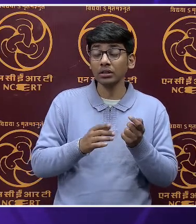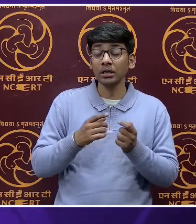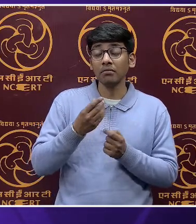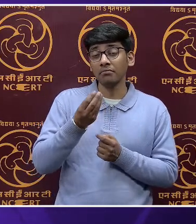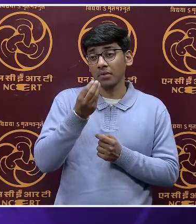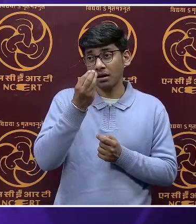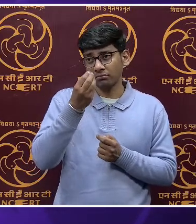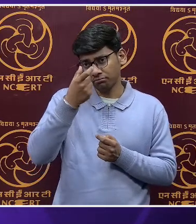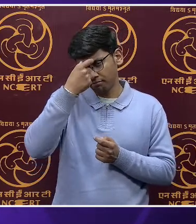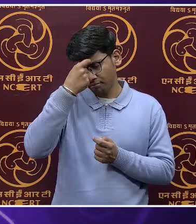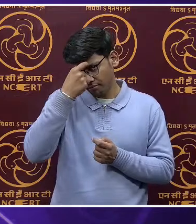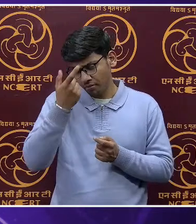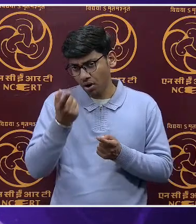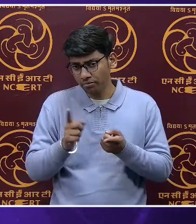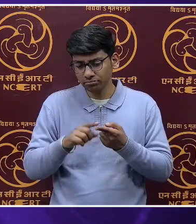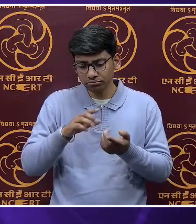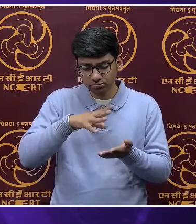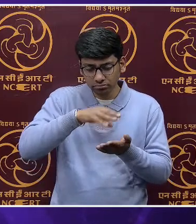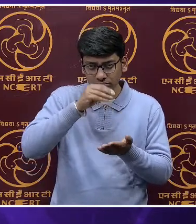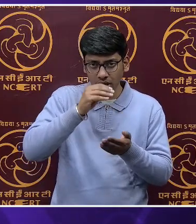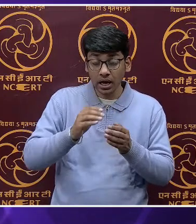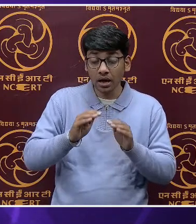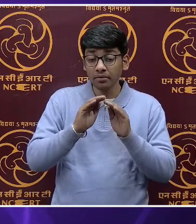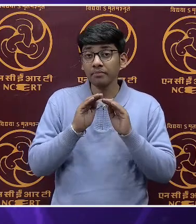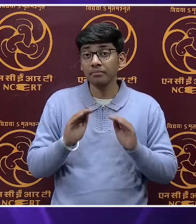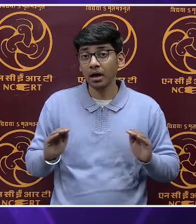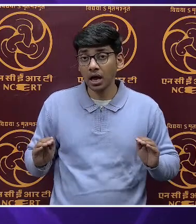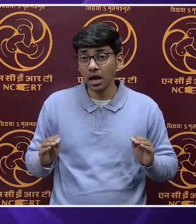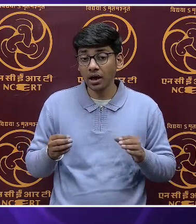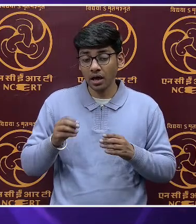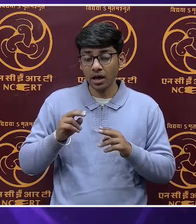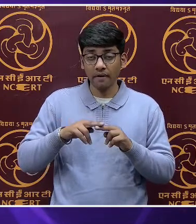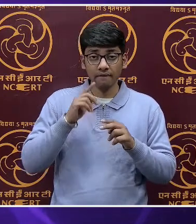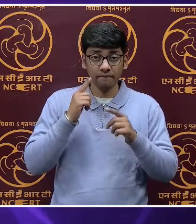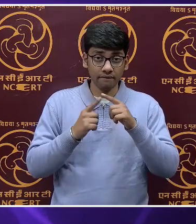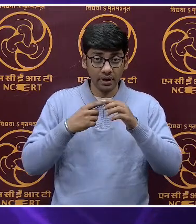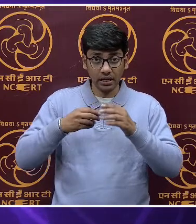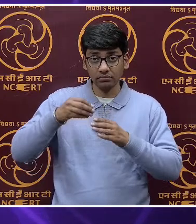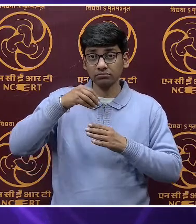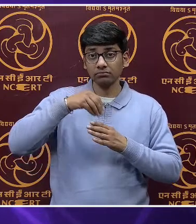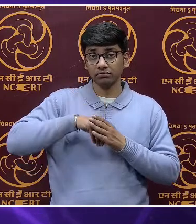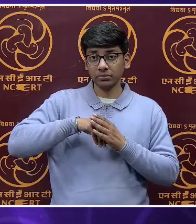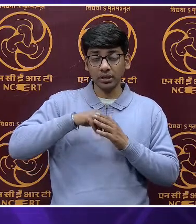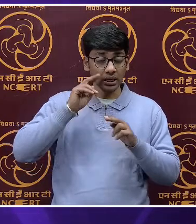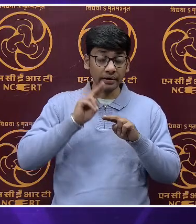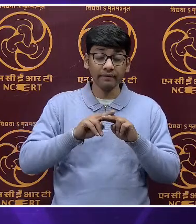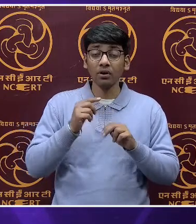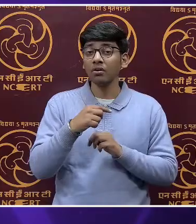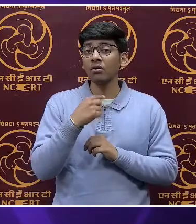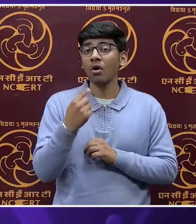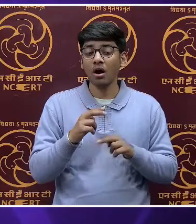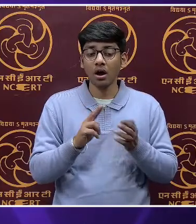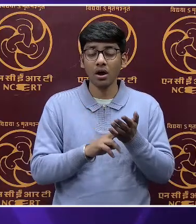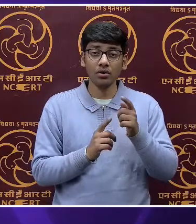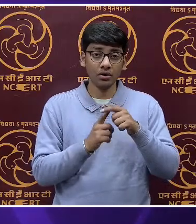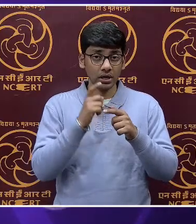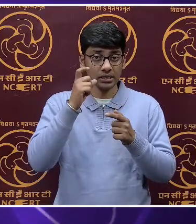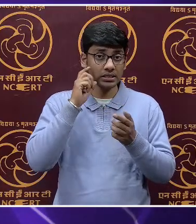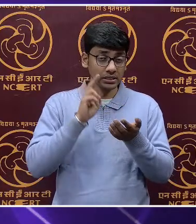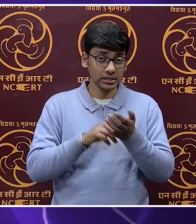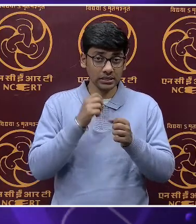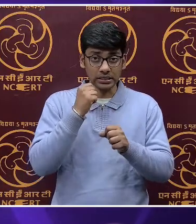issues children face to fit in. Yes. Right. So instead of noticing or instead